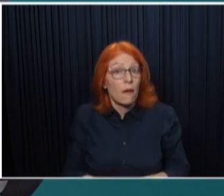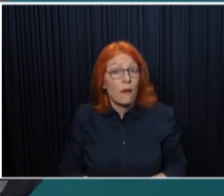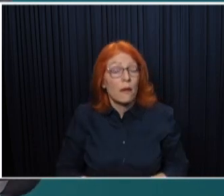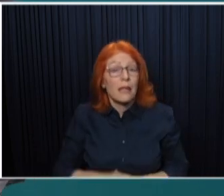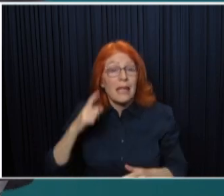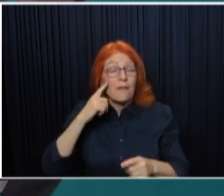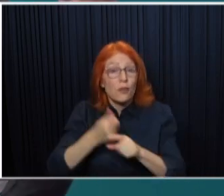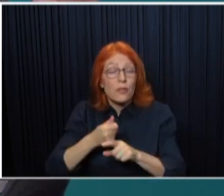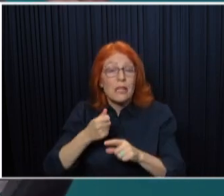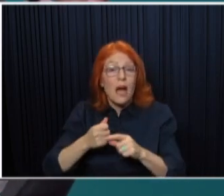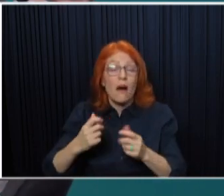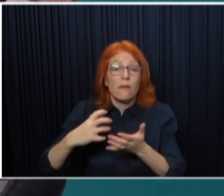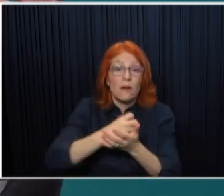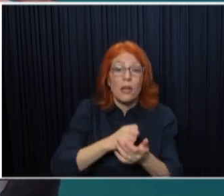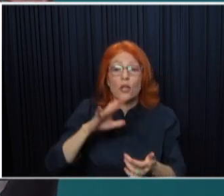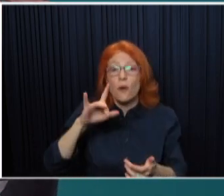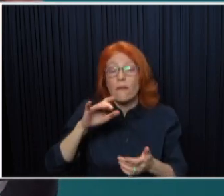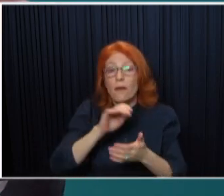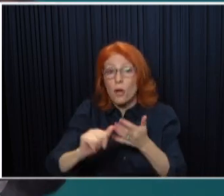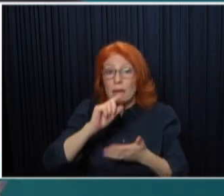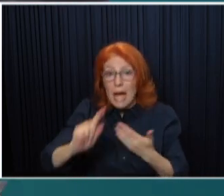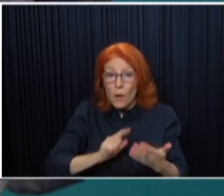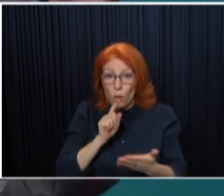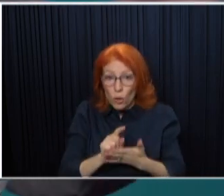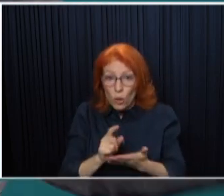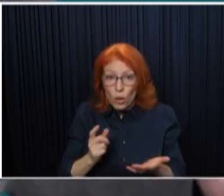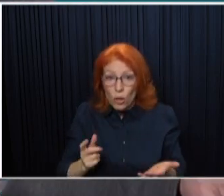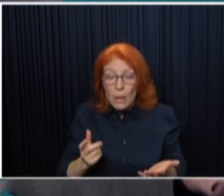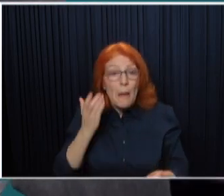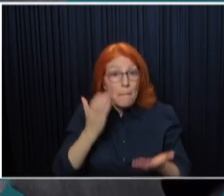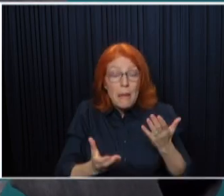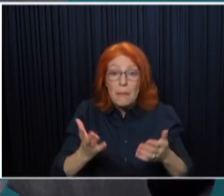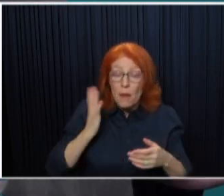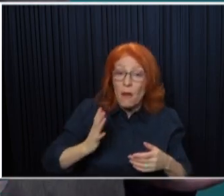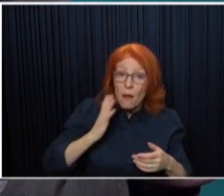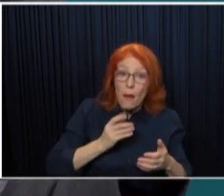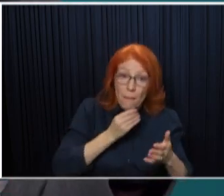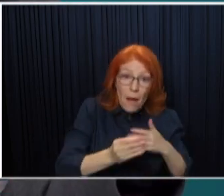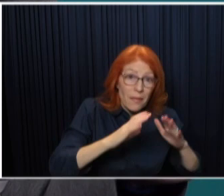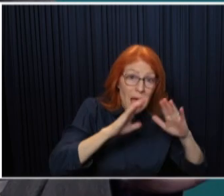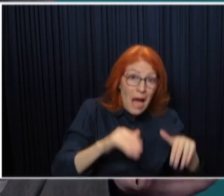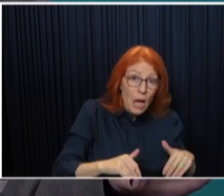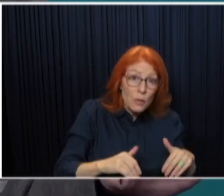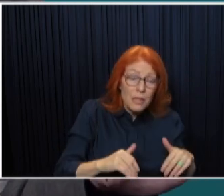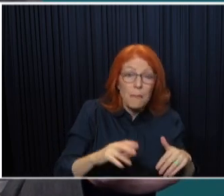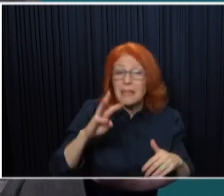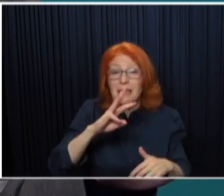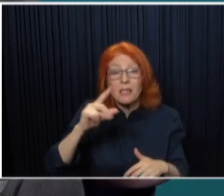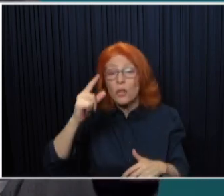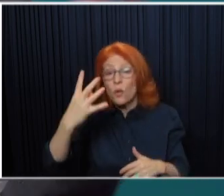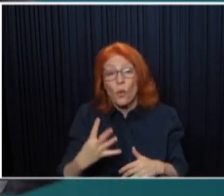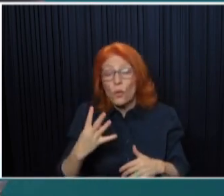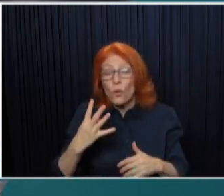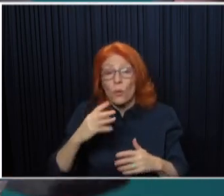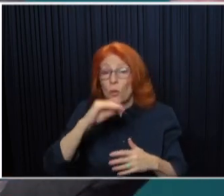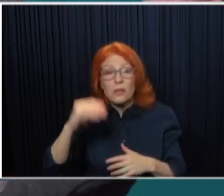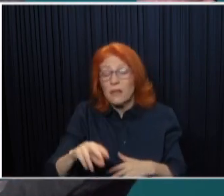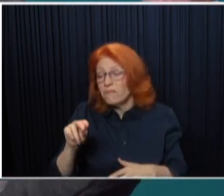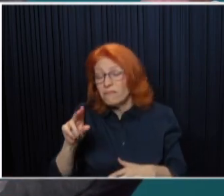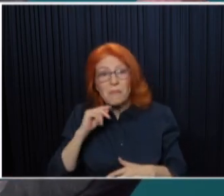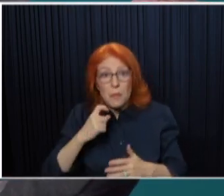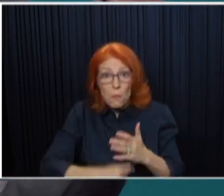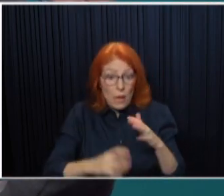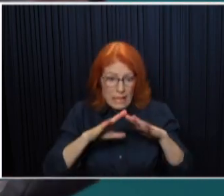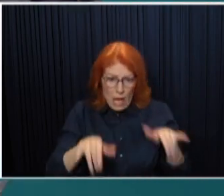are making $25 an hour, you might have been able to buy that house, not at 6.25%. The price of the home